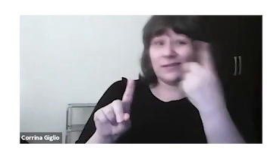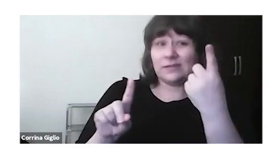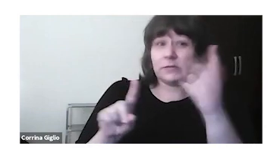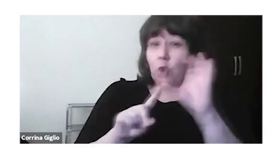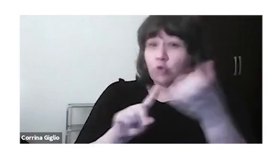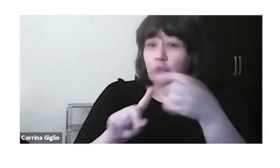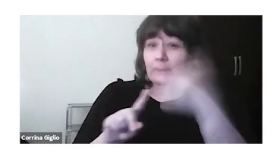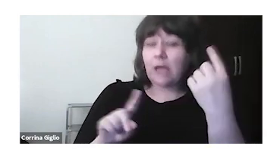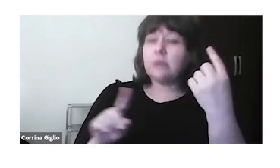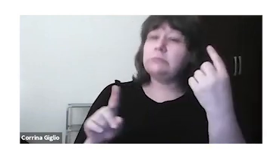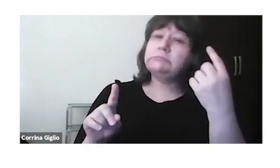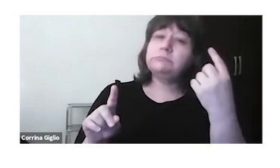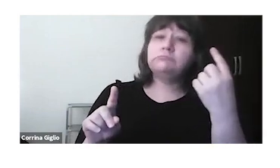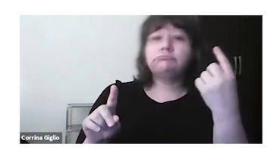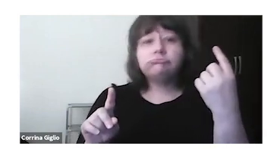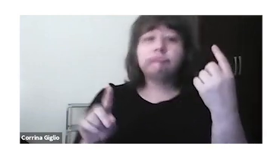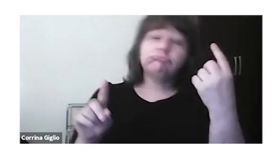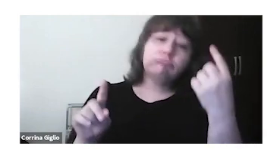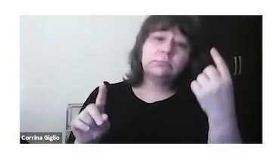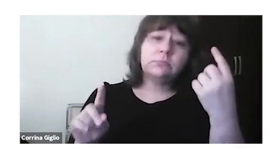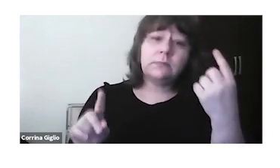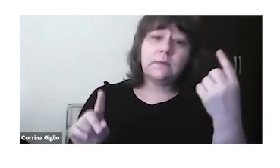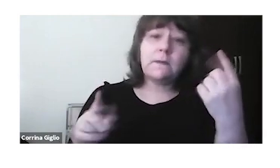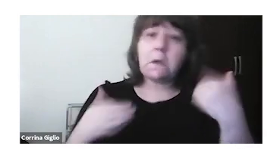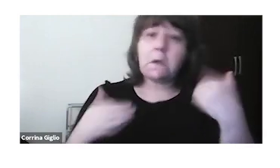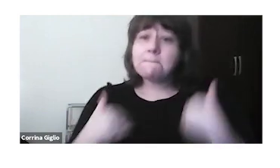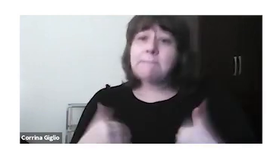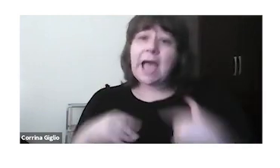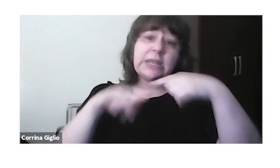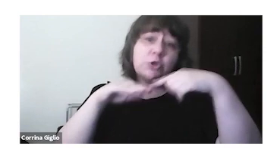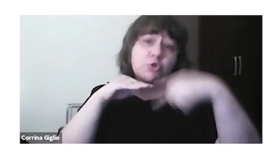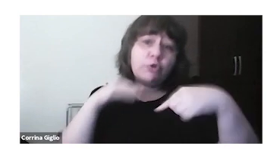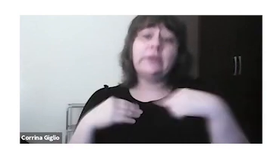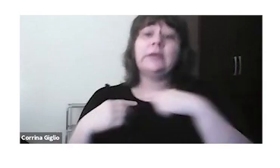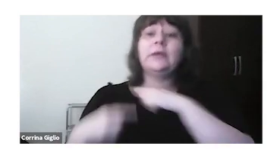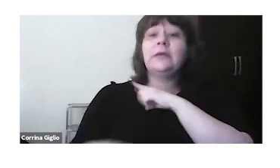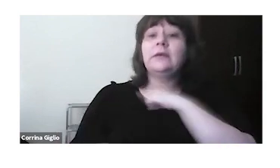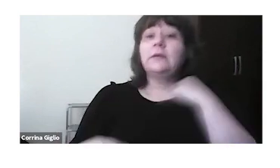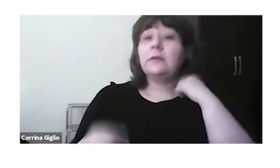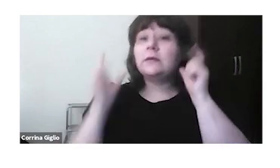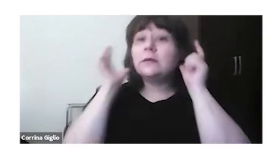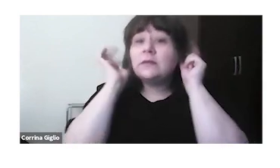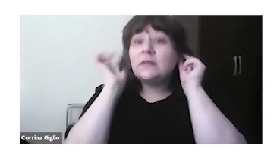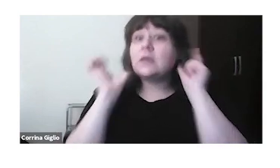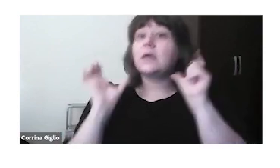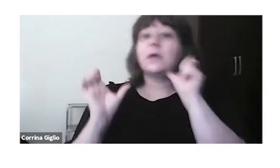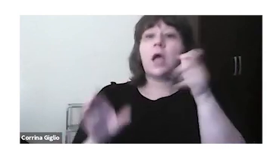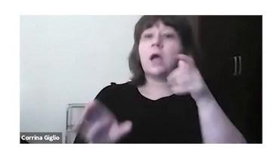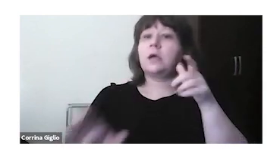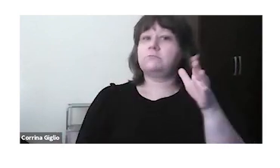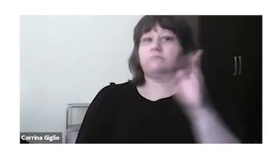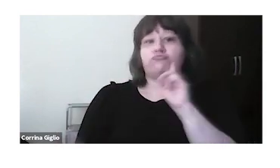it's hair related to the body, jewelry, nails, makeup, have not been properly